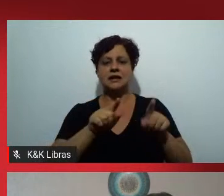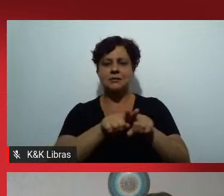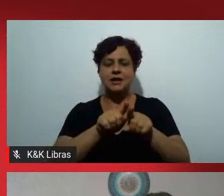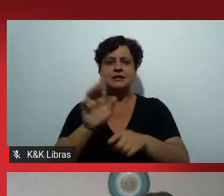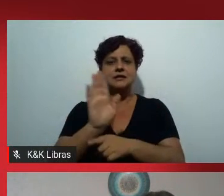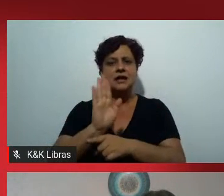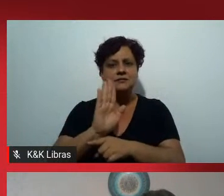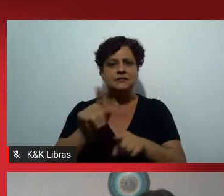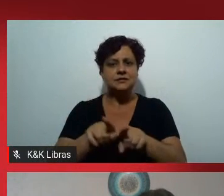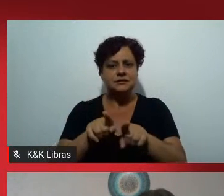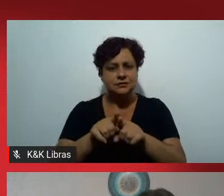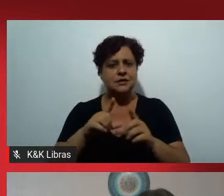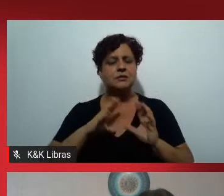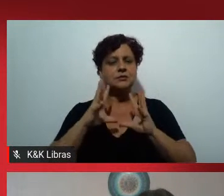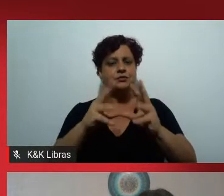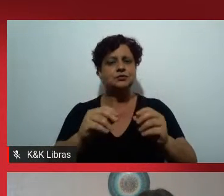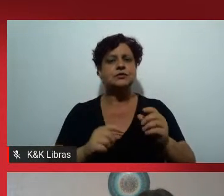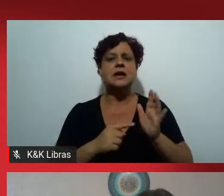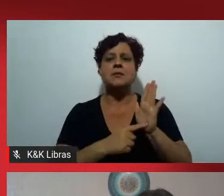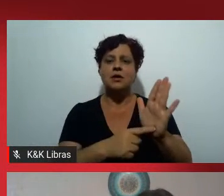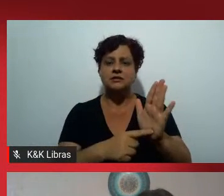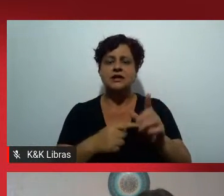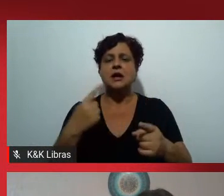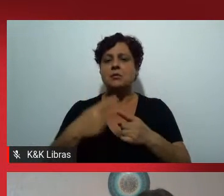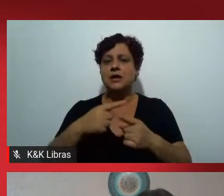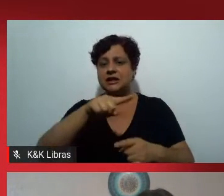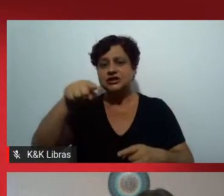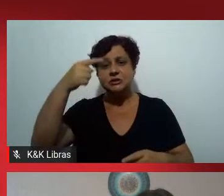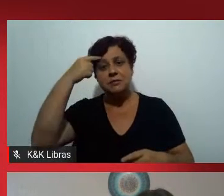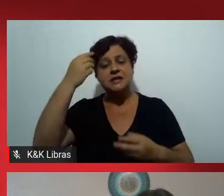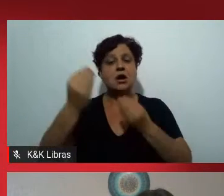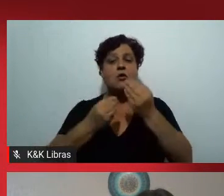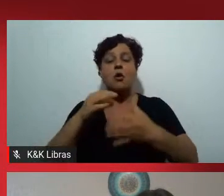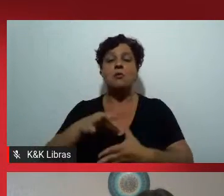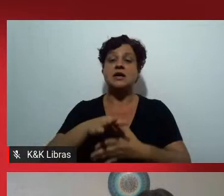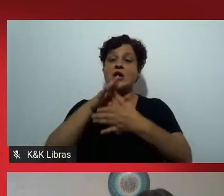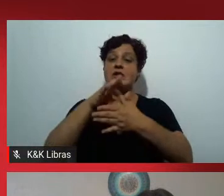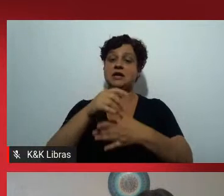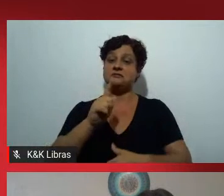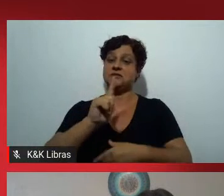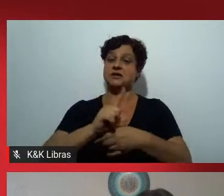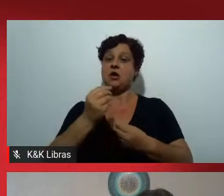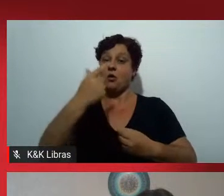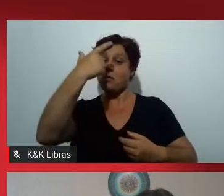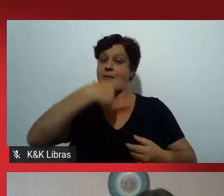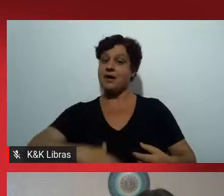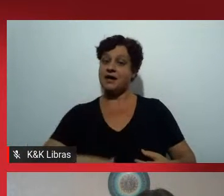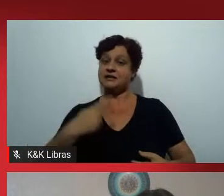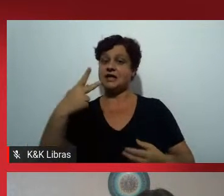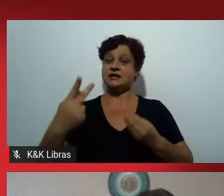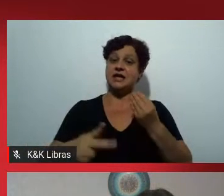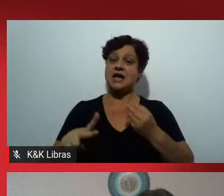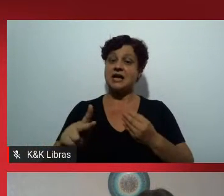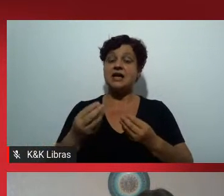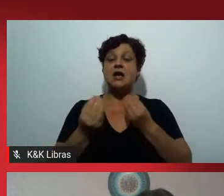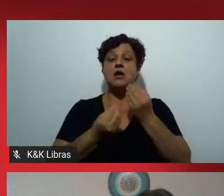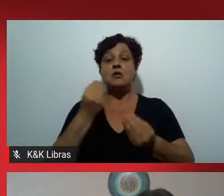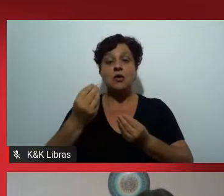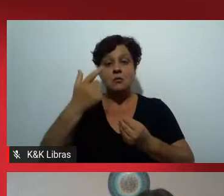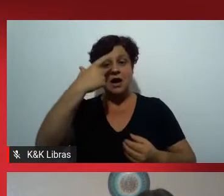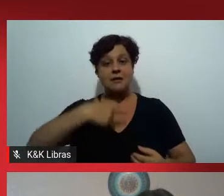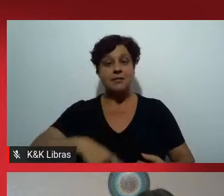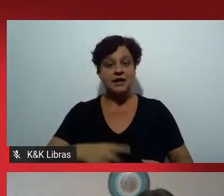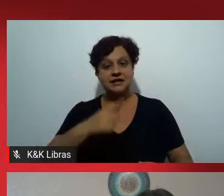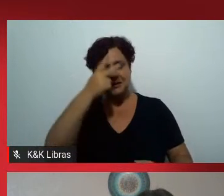think success looks like. And then another factor is oftentimes we get access to employment because of our networks.